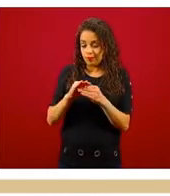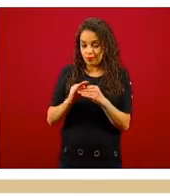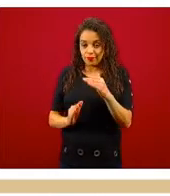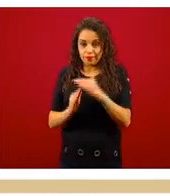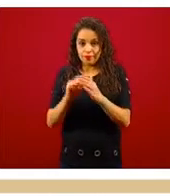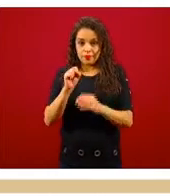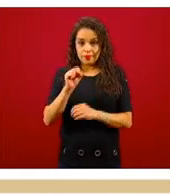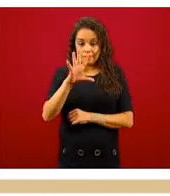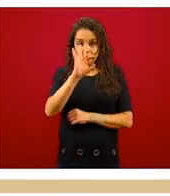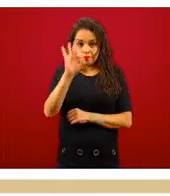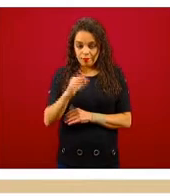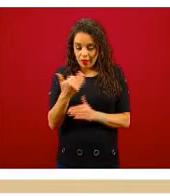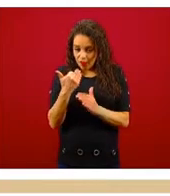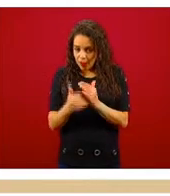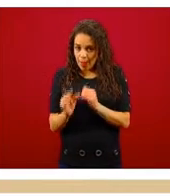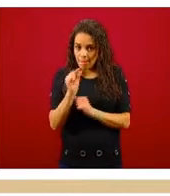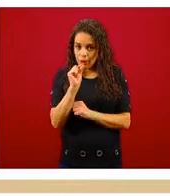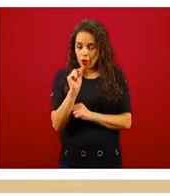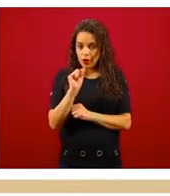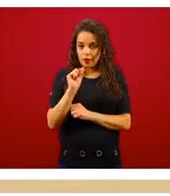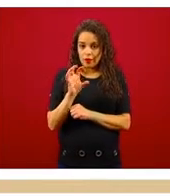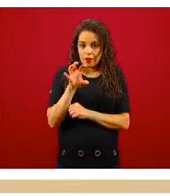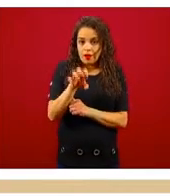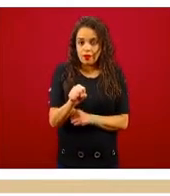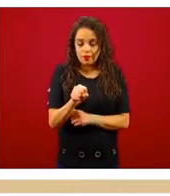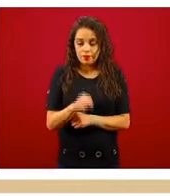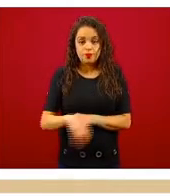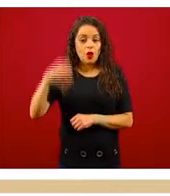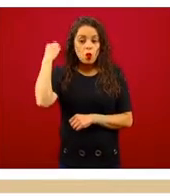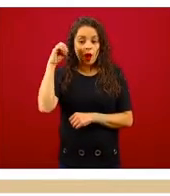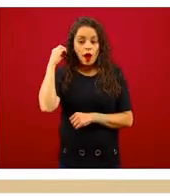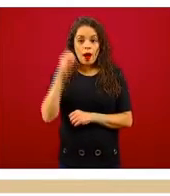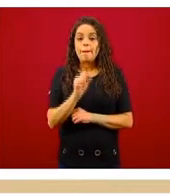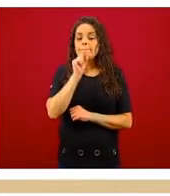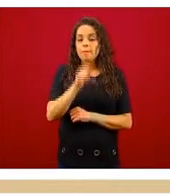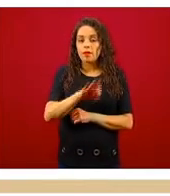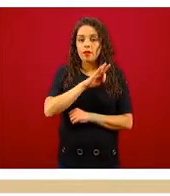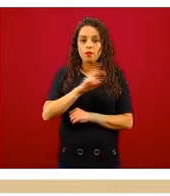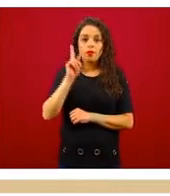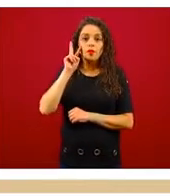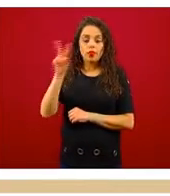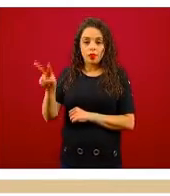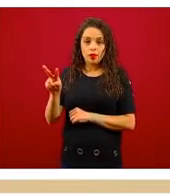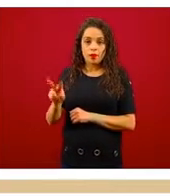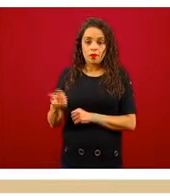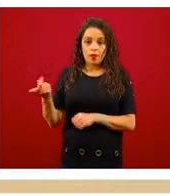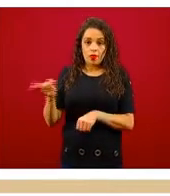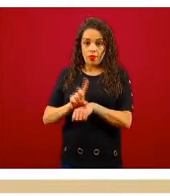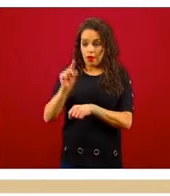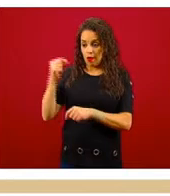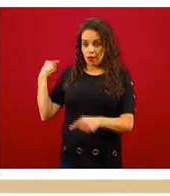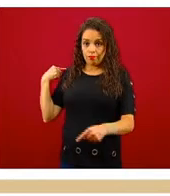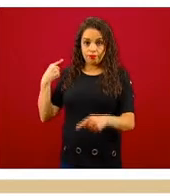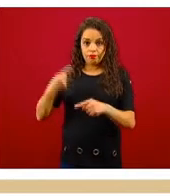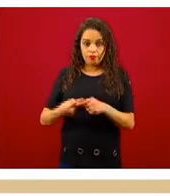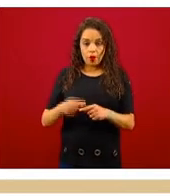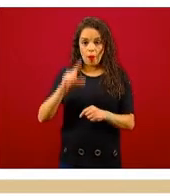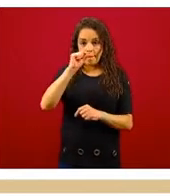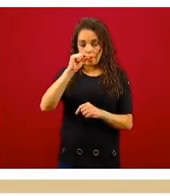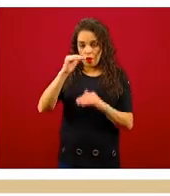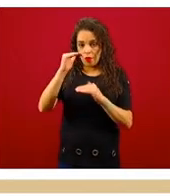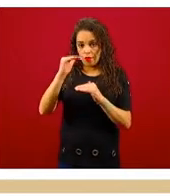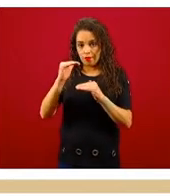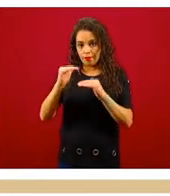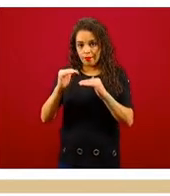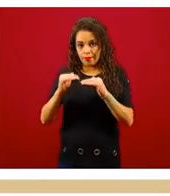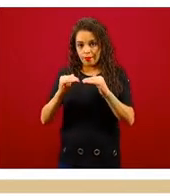pretty standard behavior in the last little bit, close to 65%, but they still have a bit to go. And in